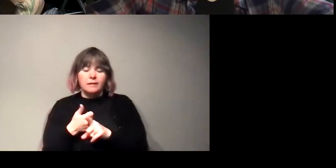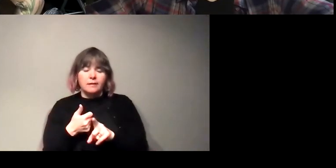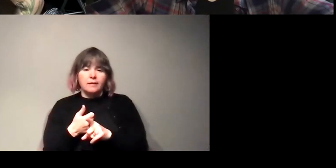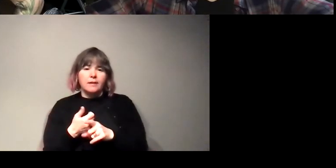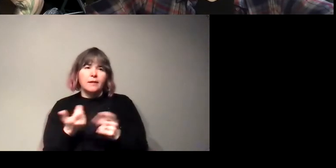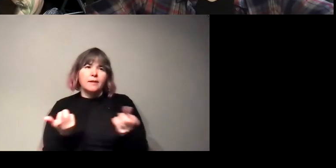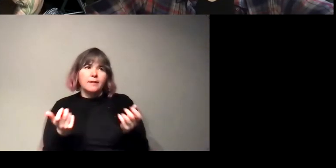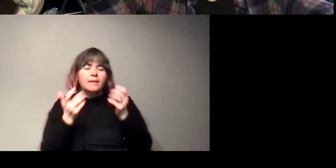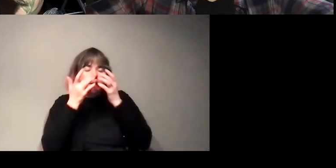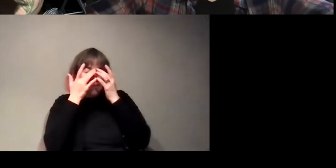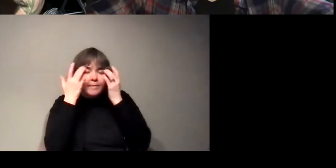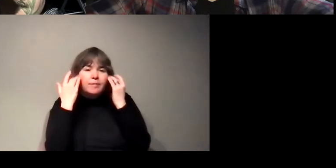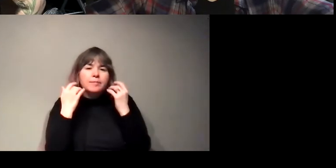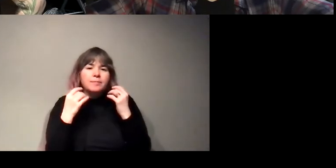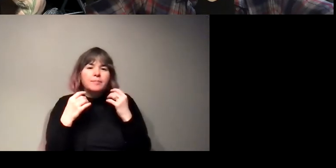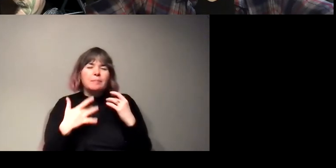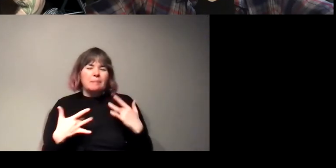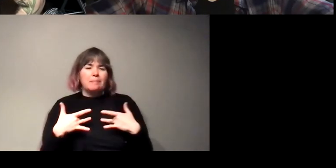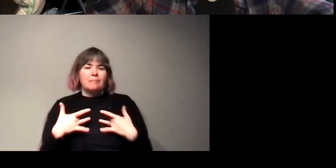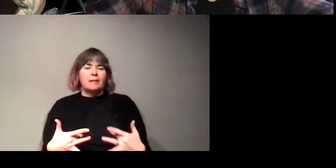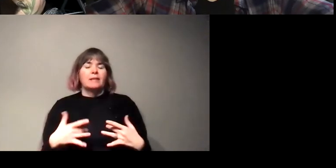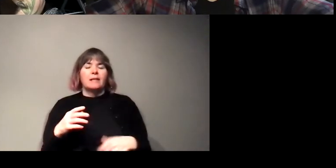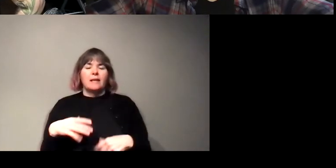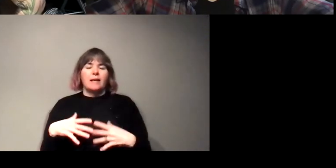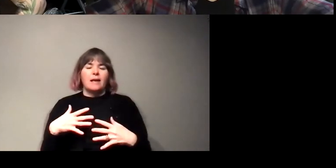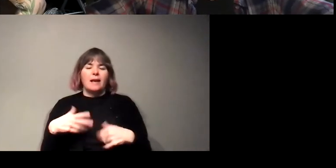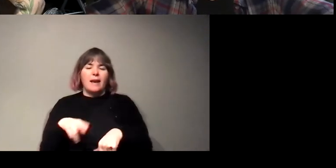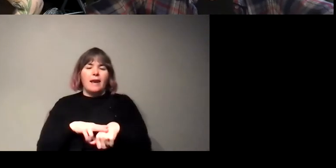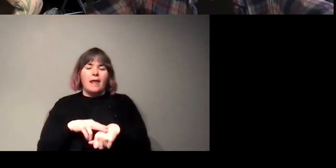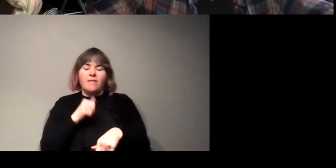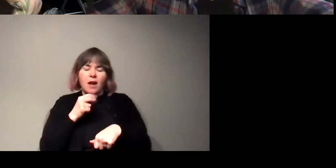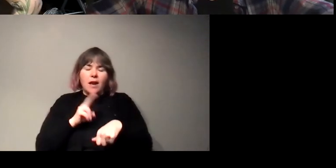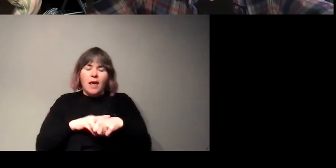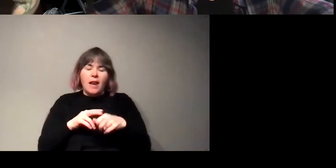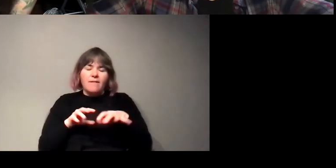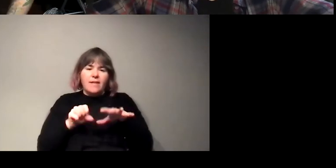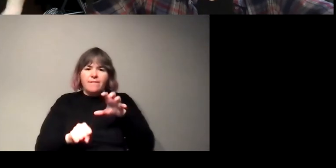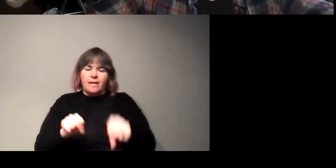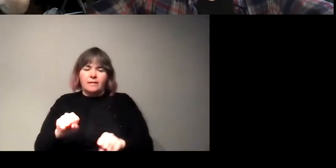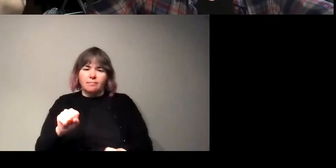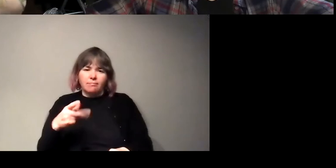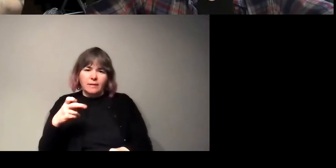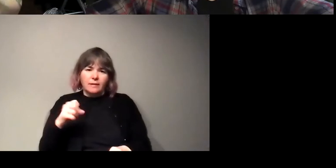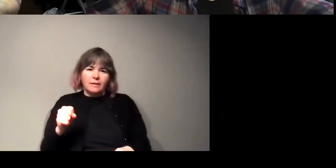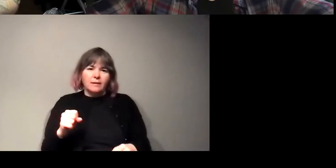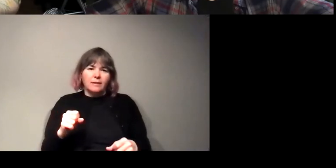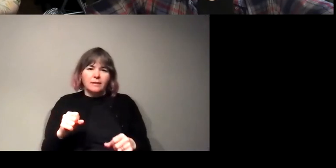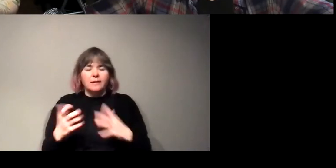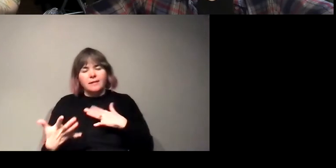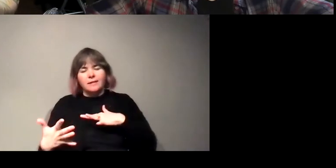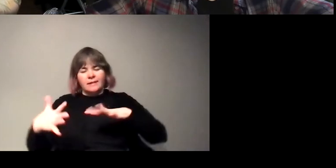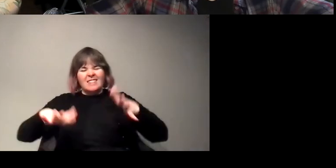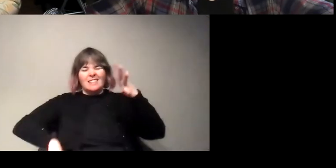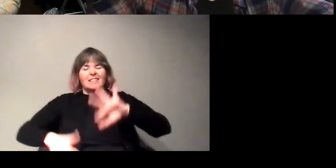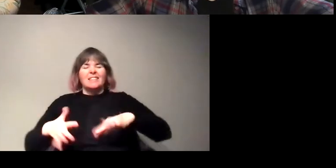they are susceptible both to native and non-native invasive species, which it's a slippery word. What